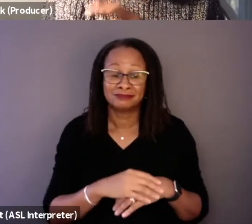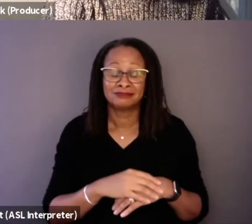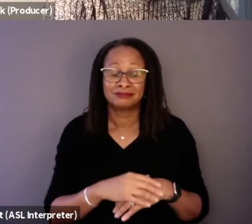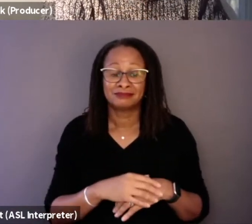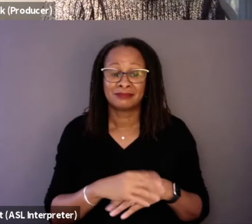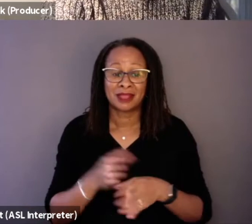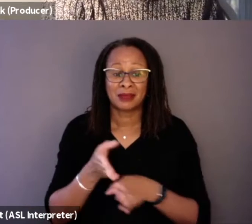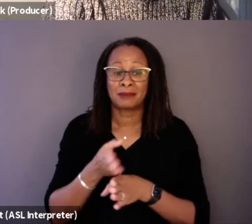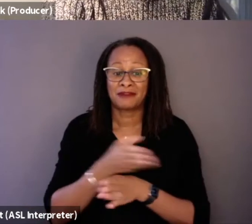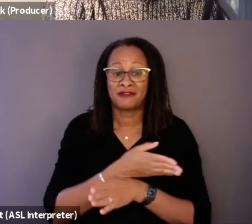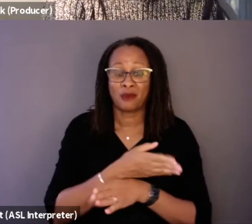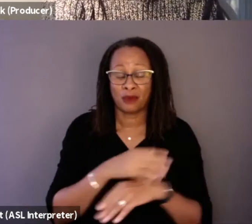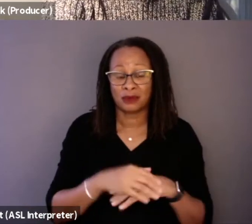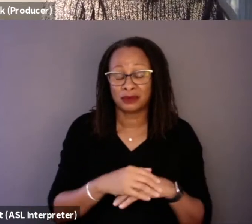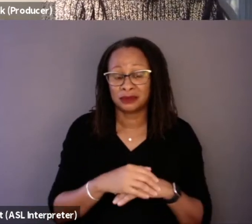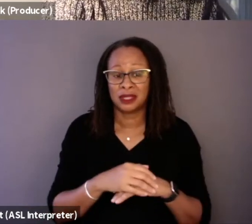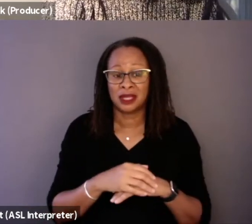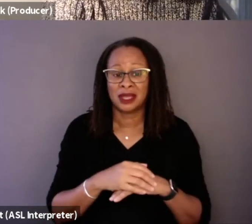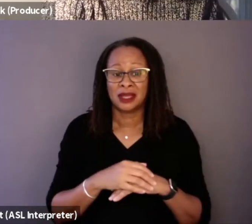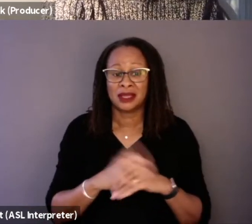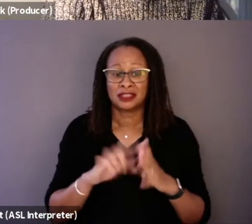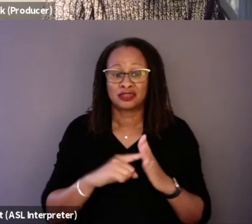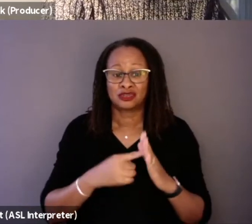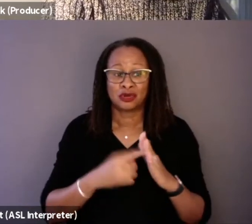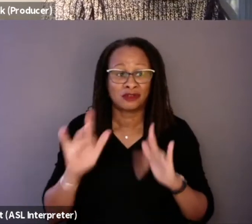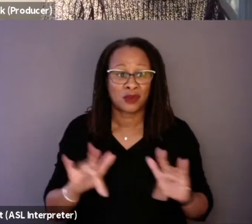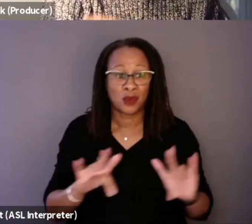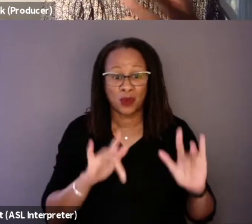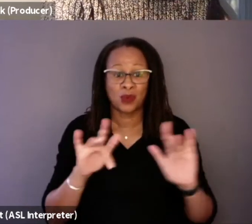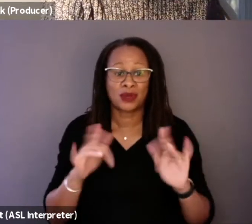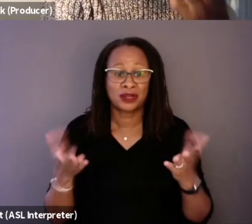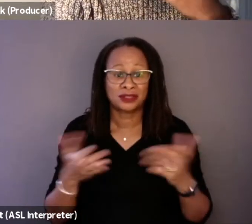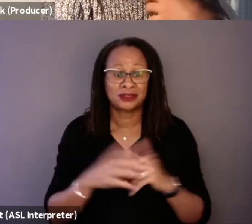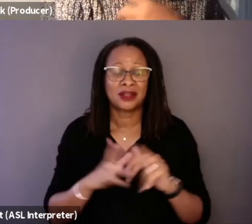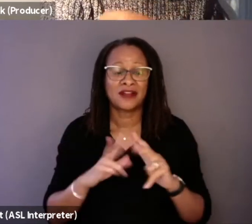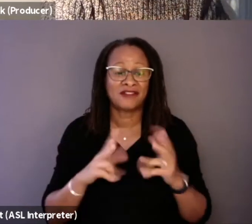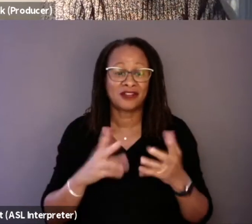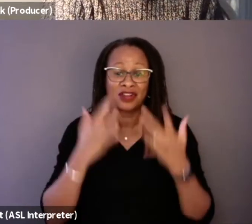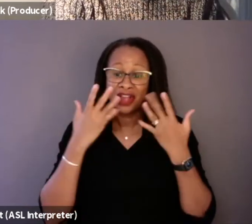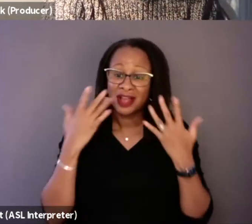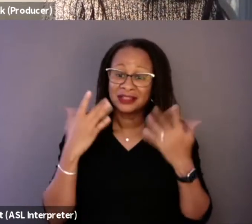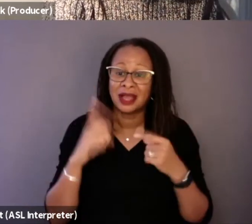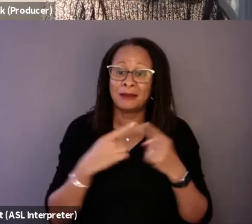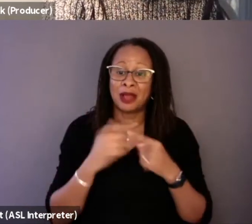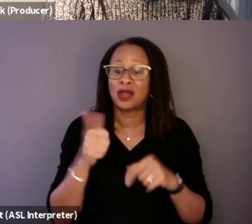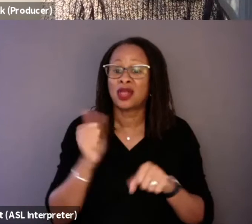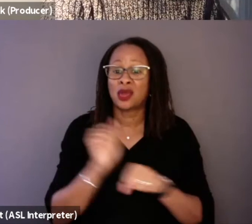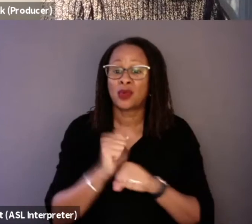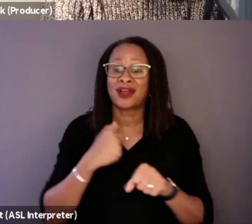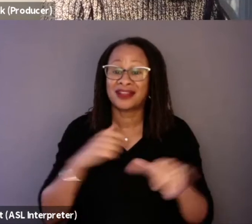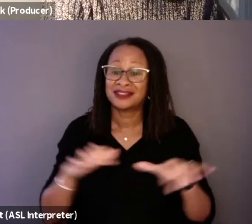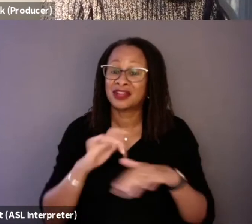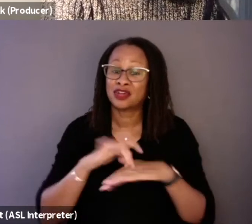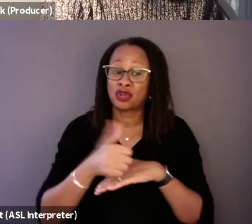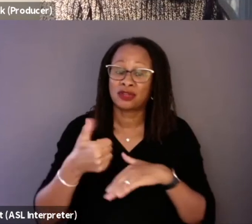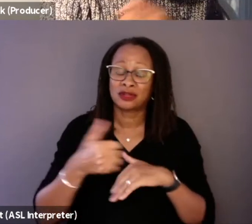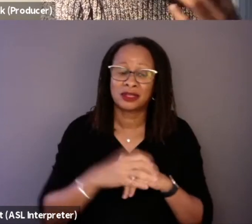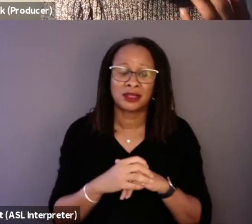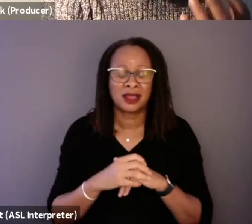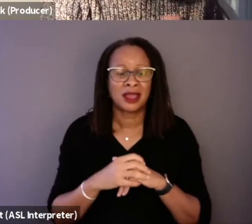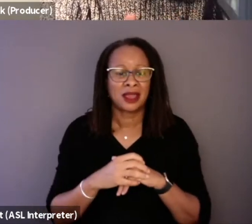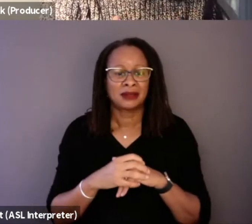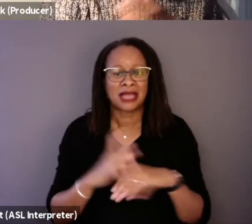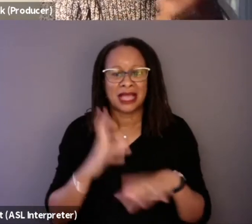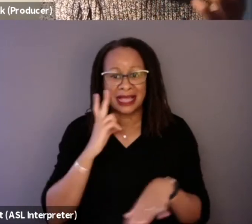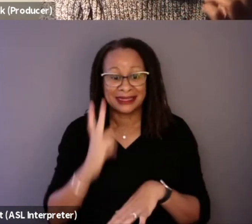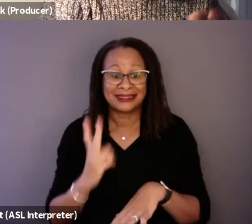to you starting this recording, you know, you were very kind about work I had done earlier. But I see